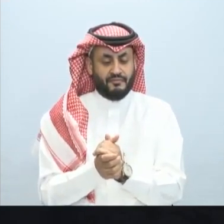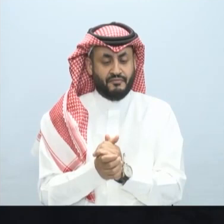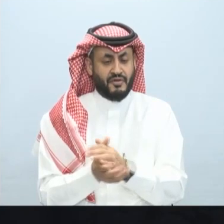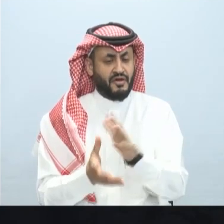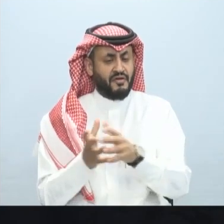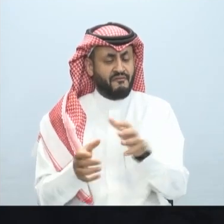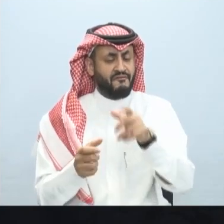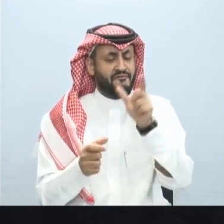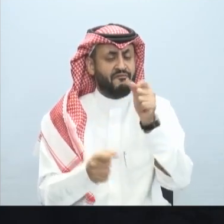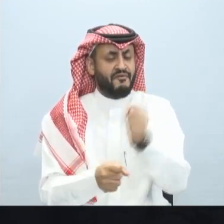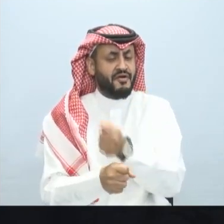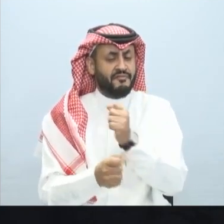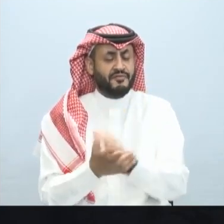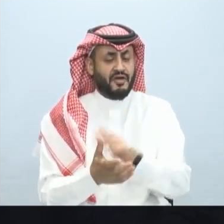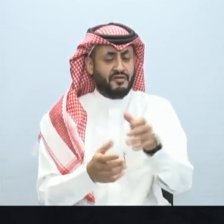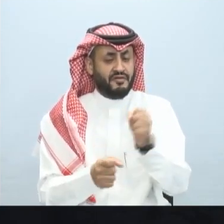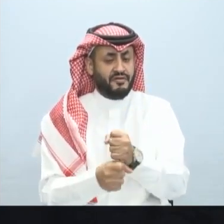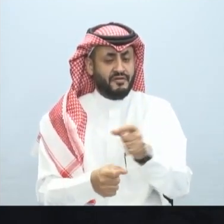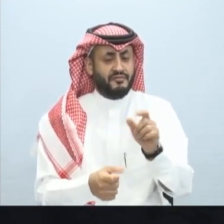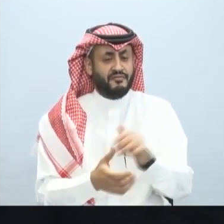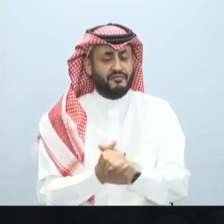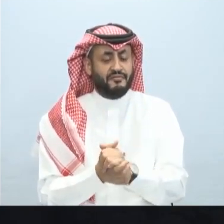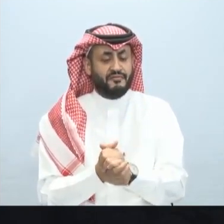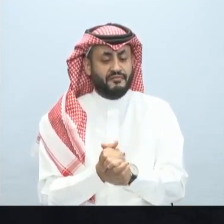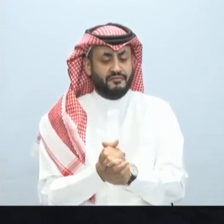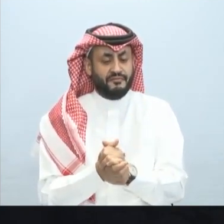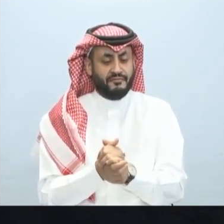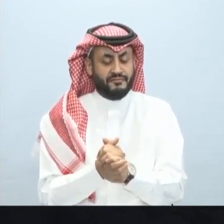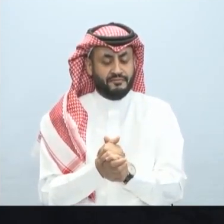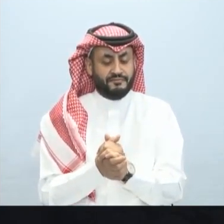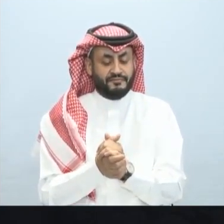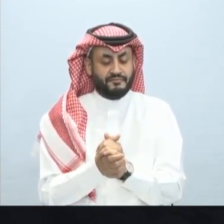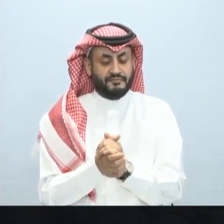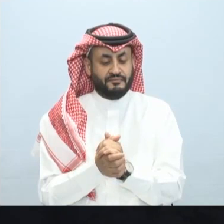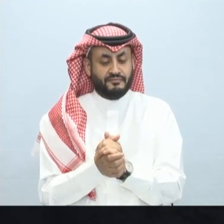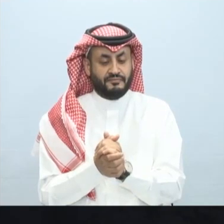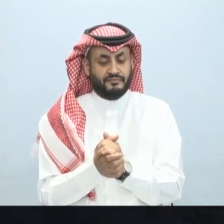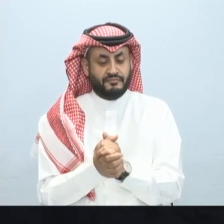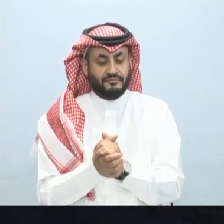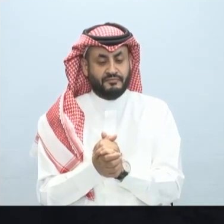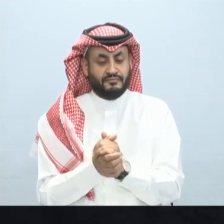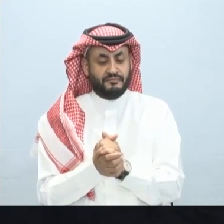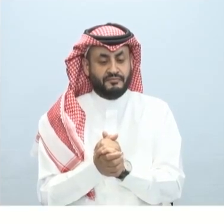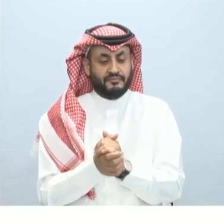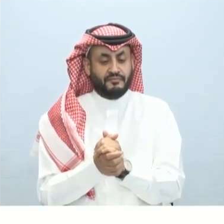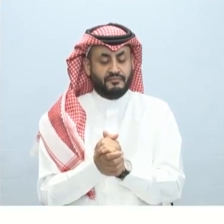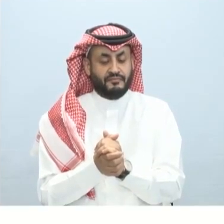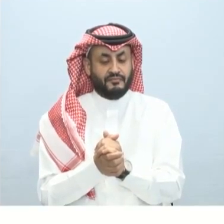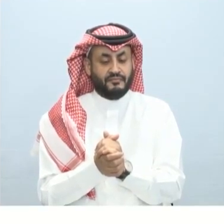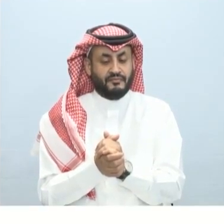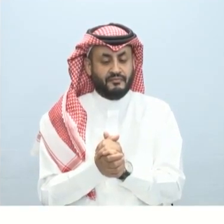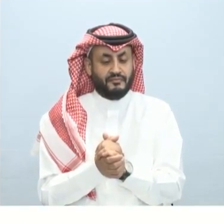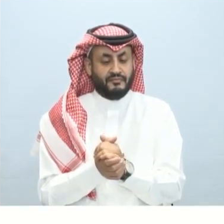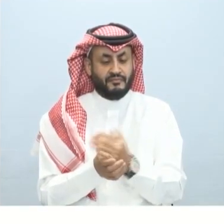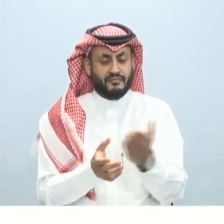describe verbs. So we are going to focus on the noun, and we are going to see what is the adjective that describes. Now we can